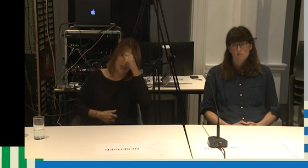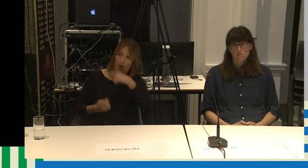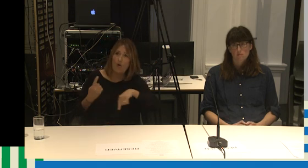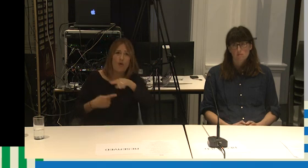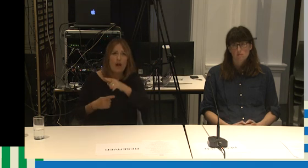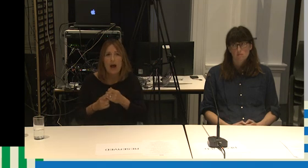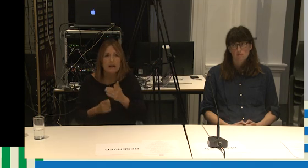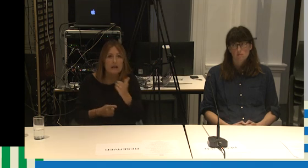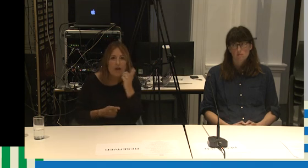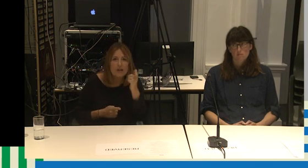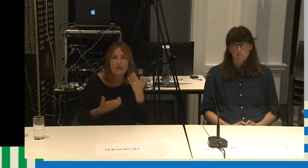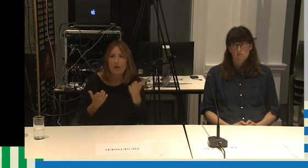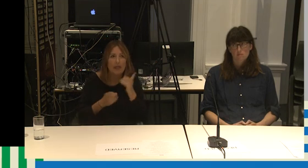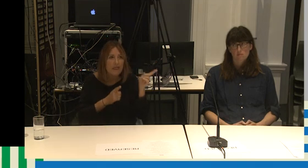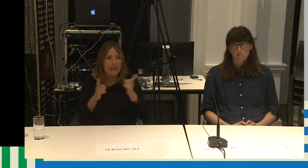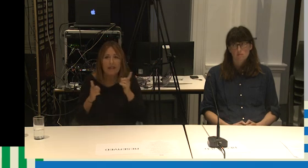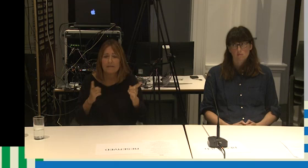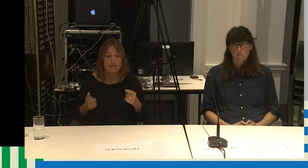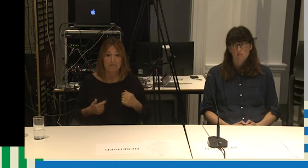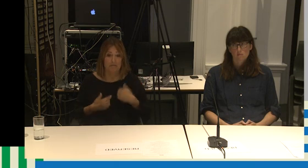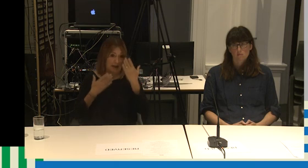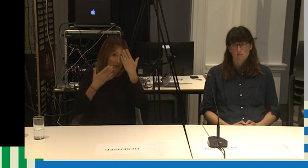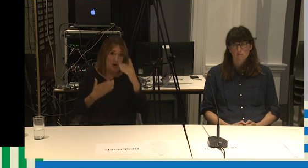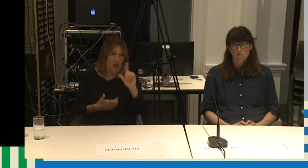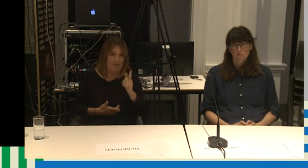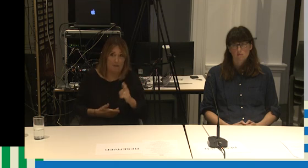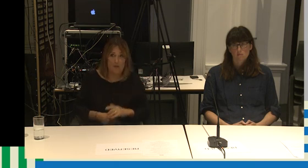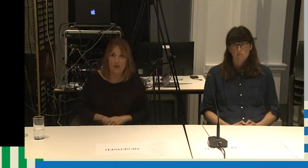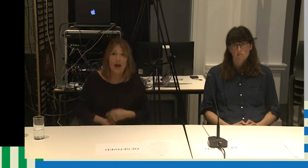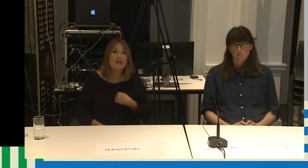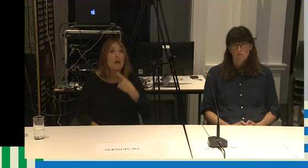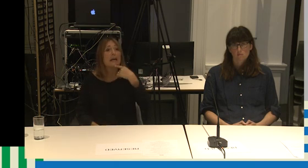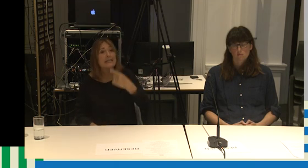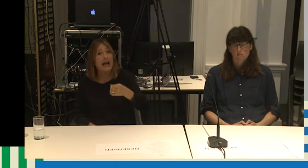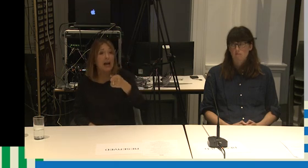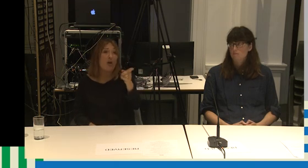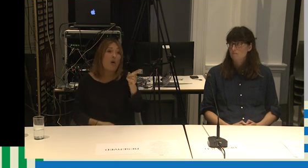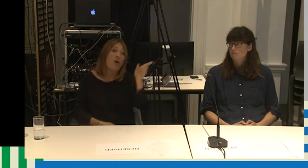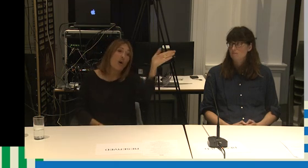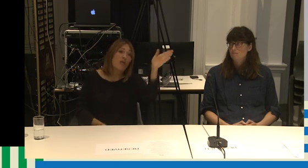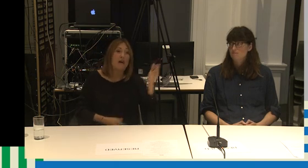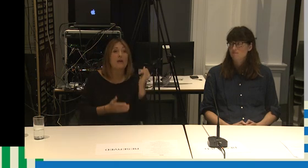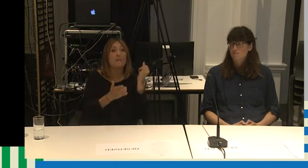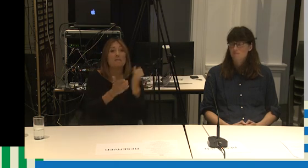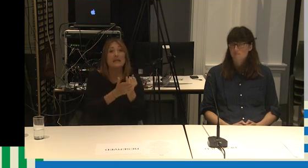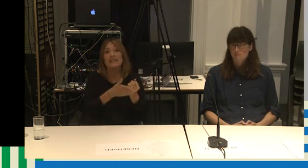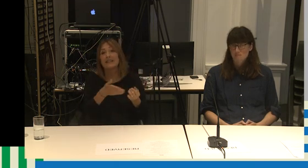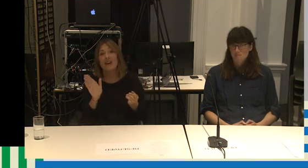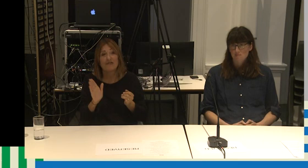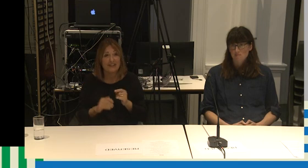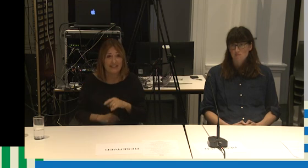asking me directions to places and things like that. So I was giving them misdirections. And it was quite satisfying in a lot of ways